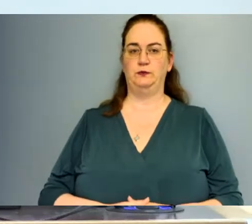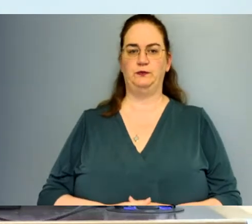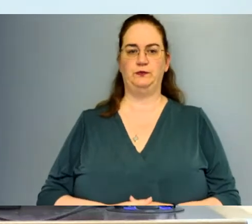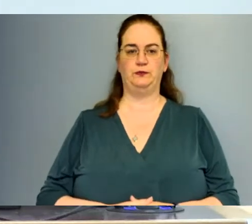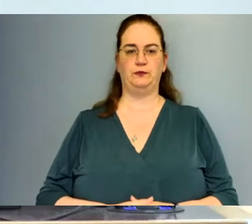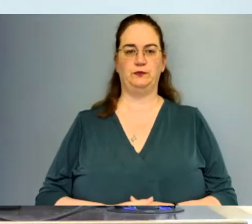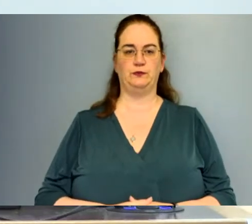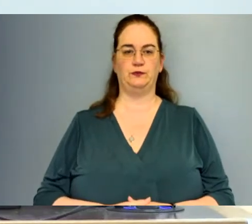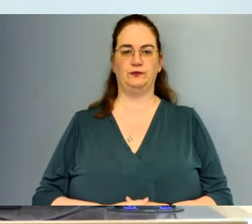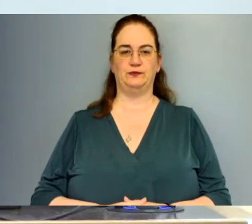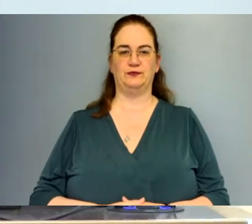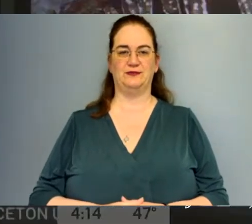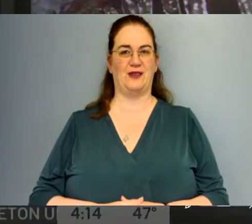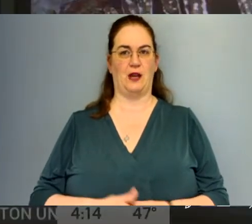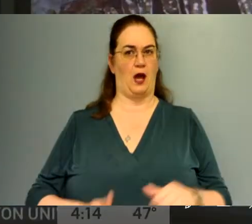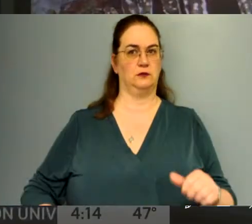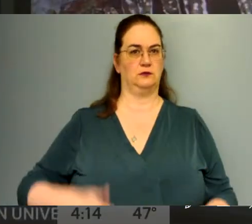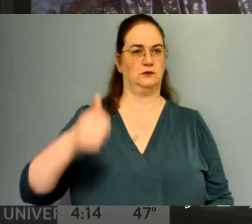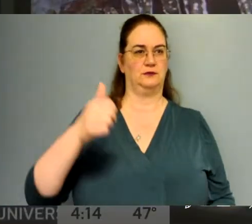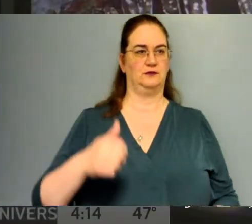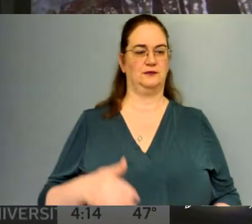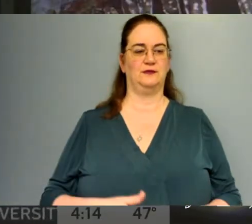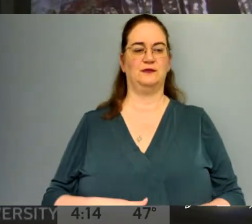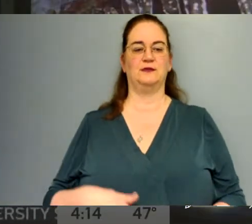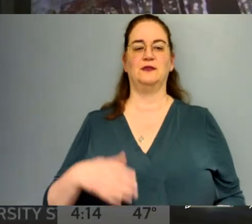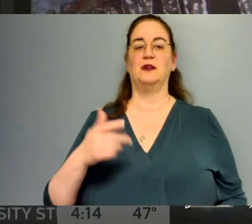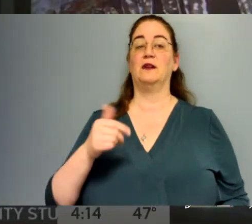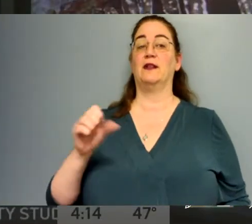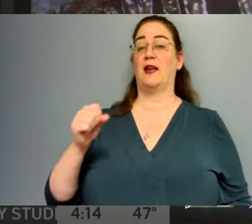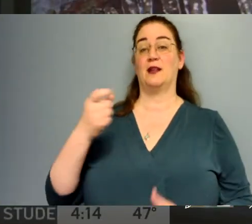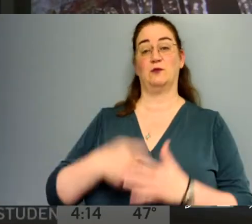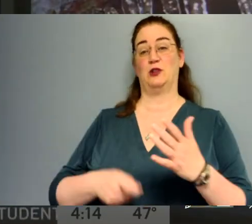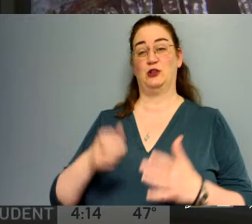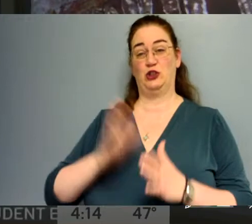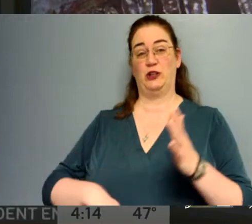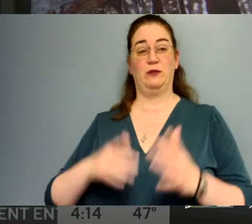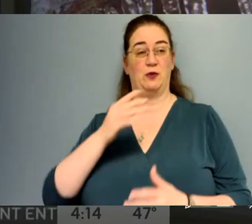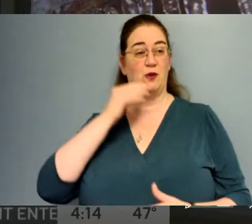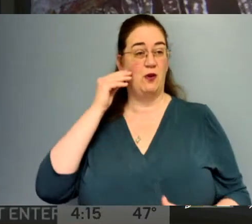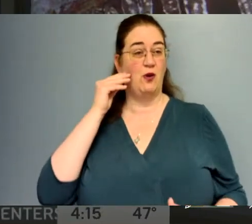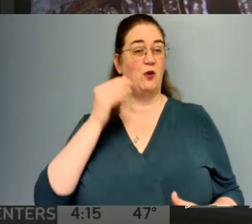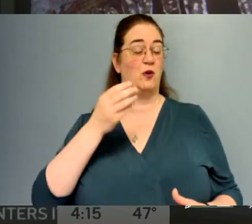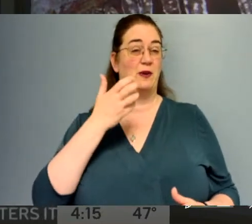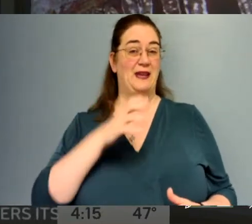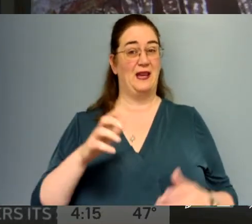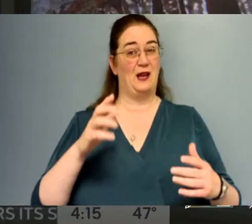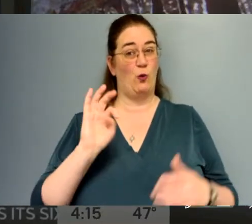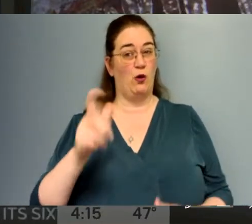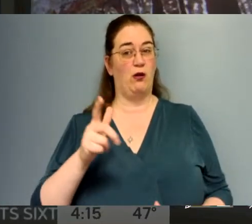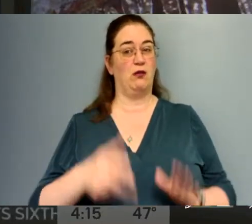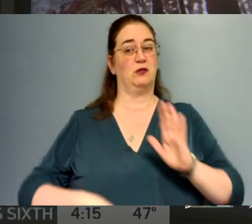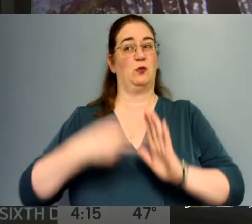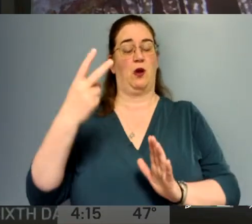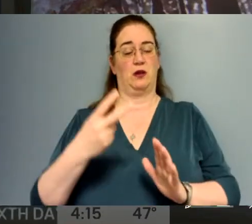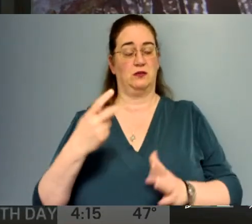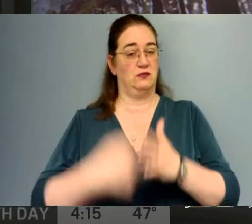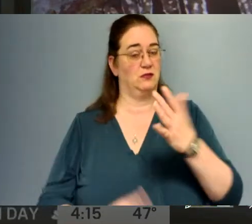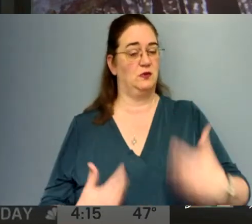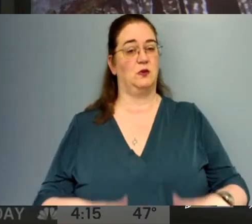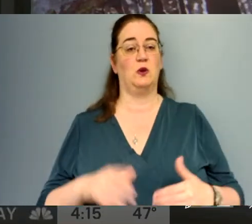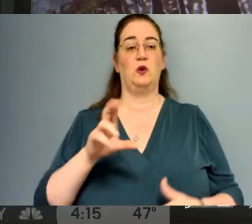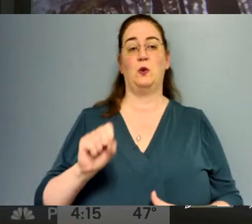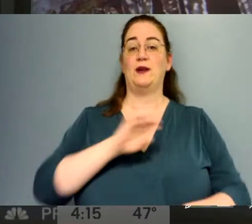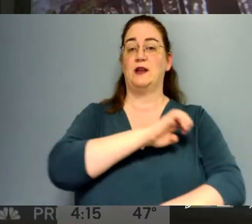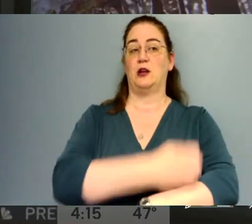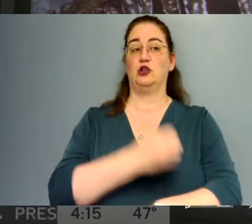that at 100% volume. It's one thing that gas prices aren't too cheap, but if your home uses heating oil, it's twice the sticker shock now. The U.S.